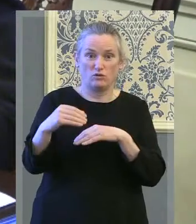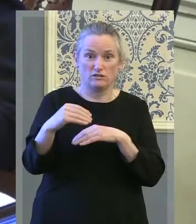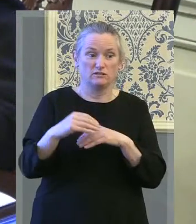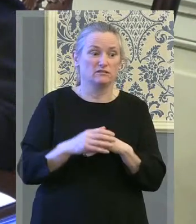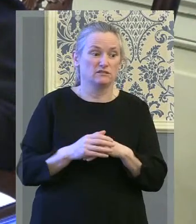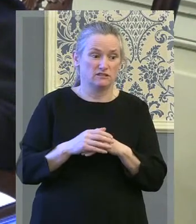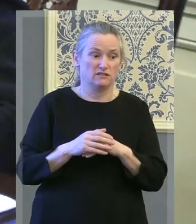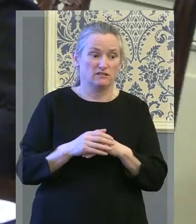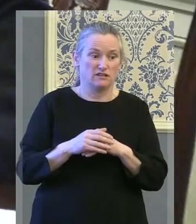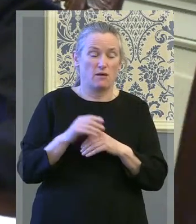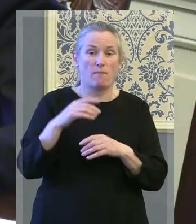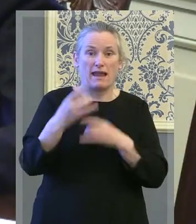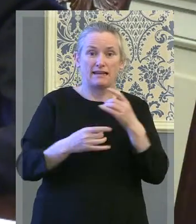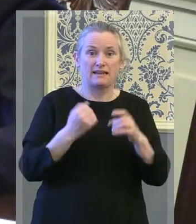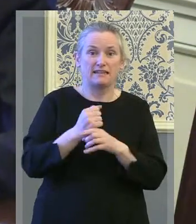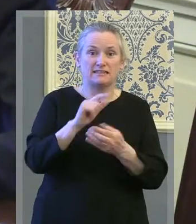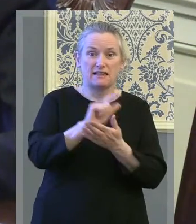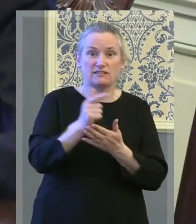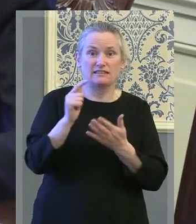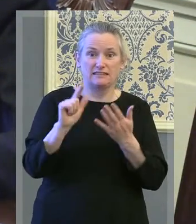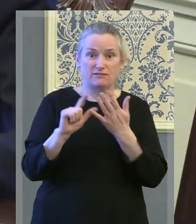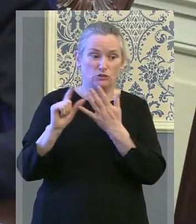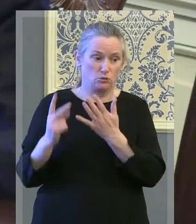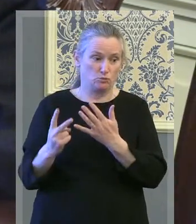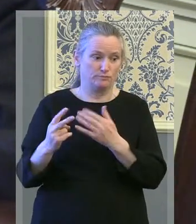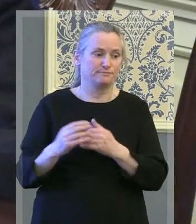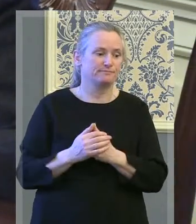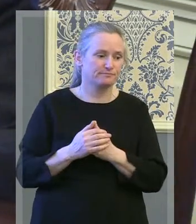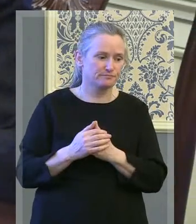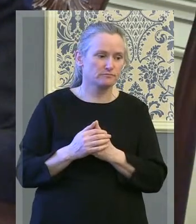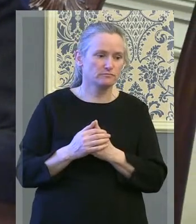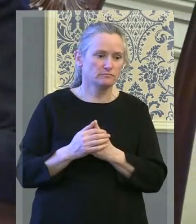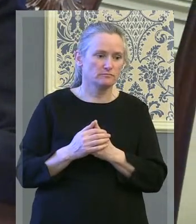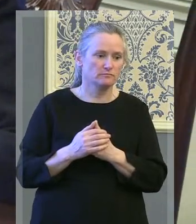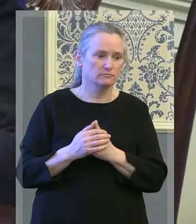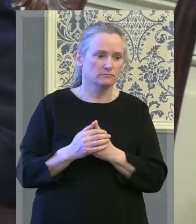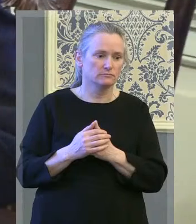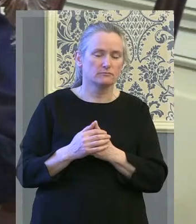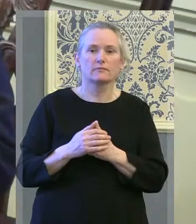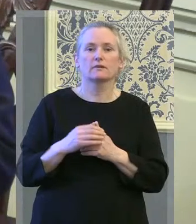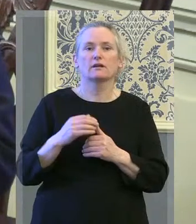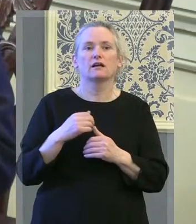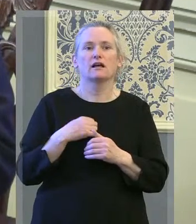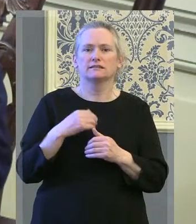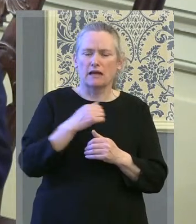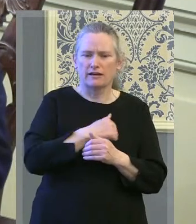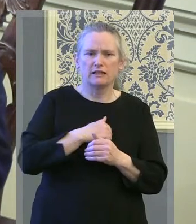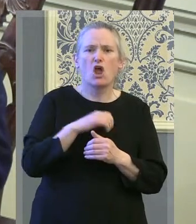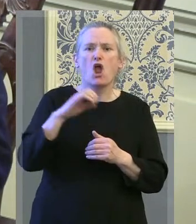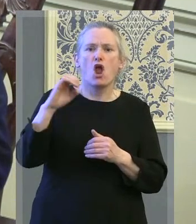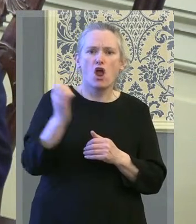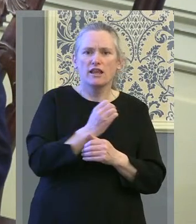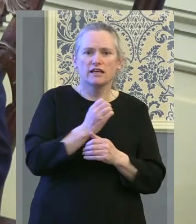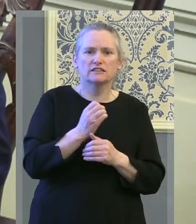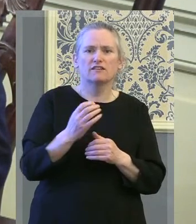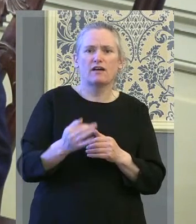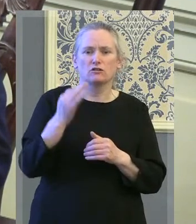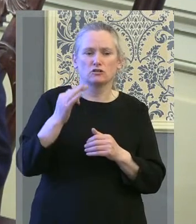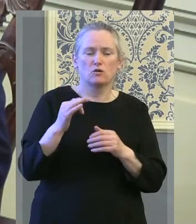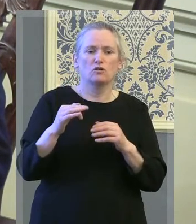made in 1772. Sorry, that's the earliest surviving Waterford's freedom certificate is just